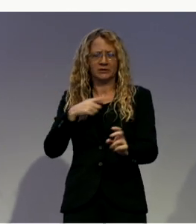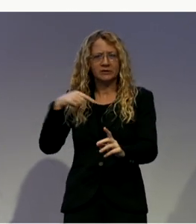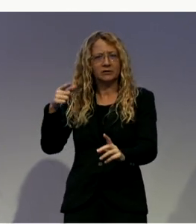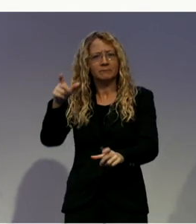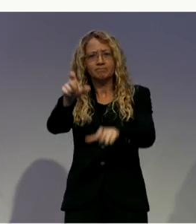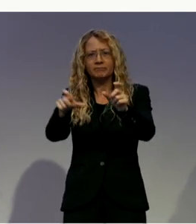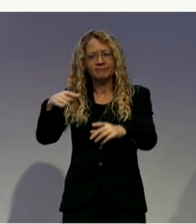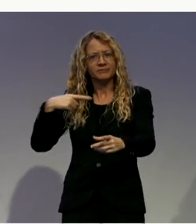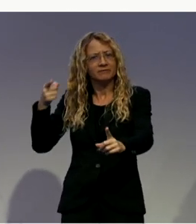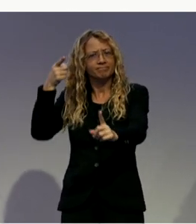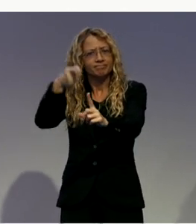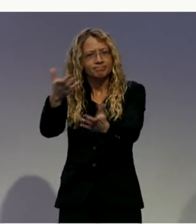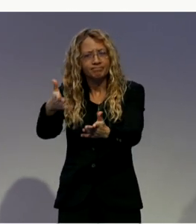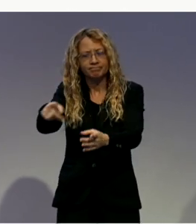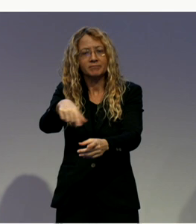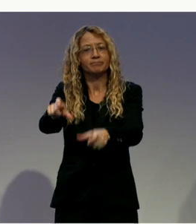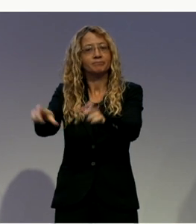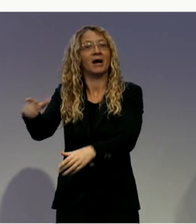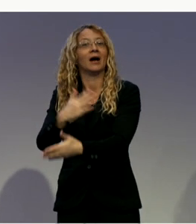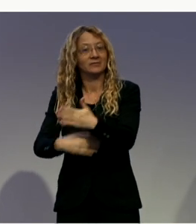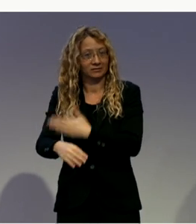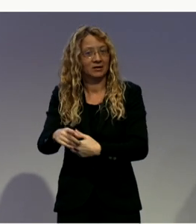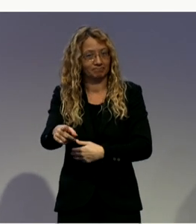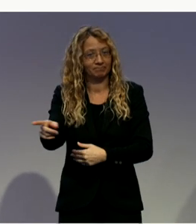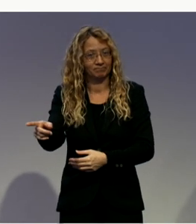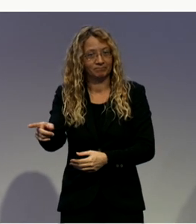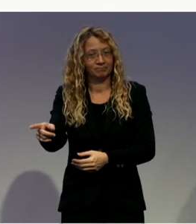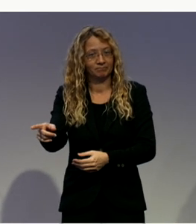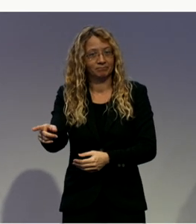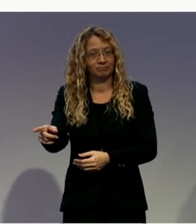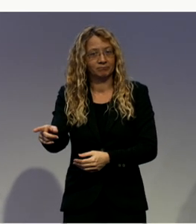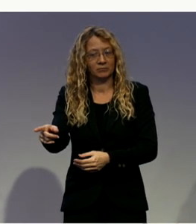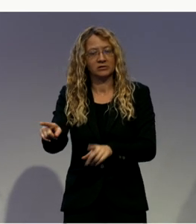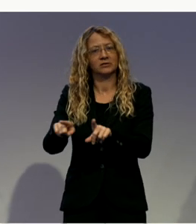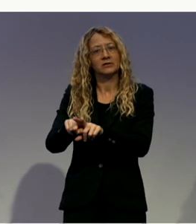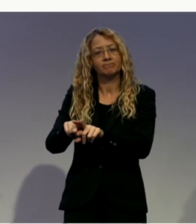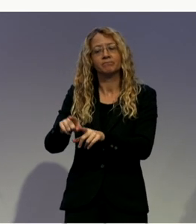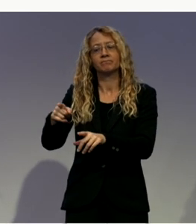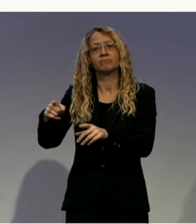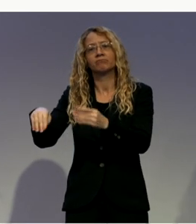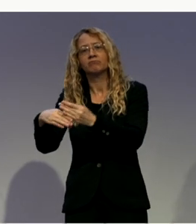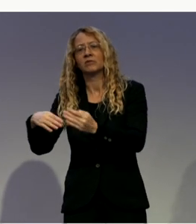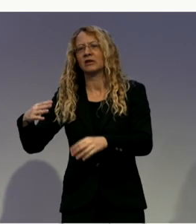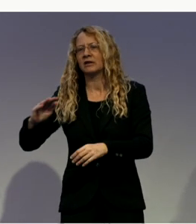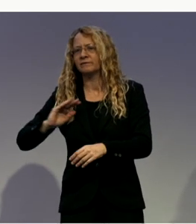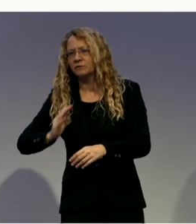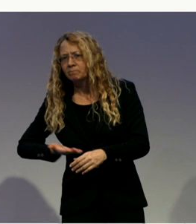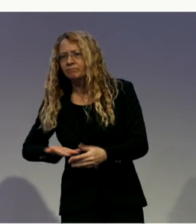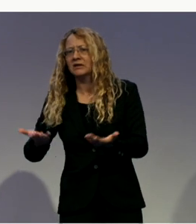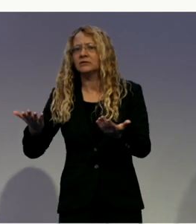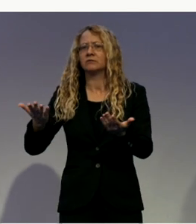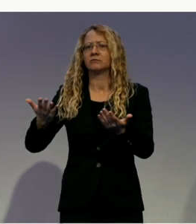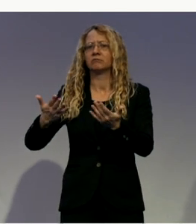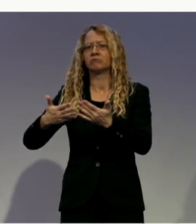disabilities, youth, and women. In relation to the topic, I would like